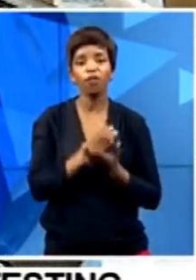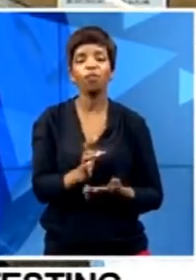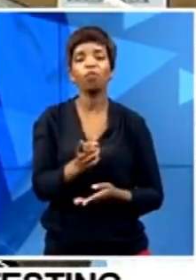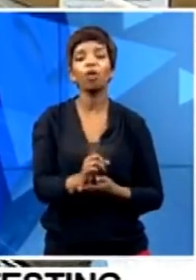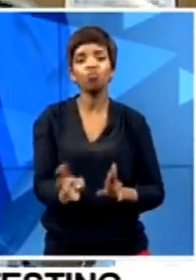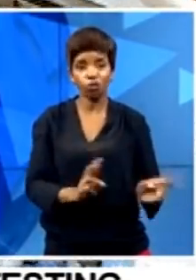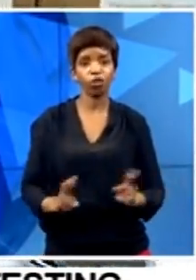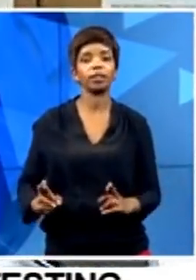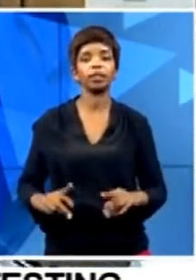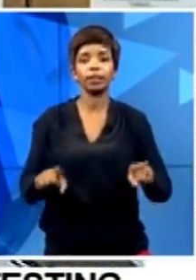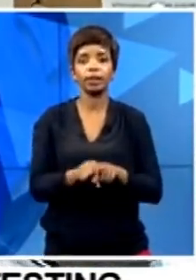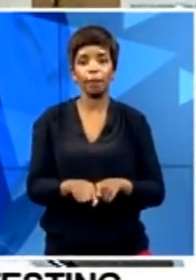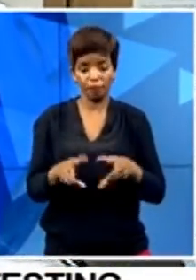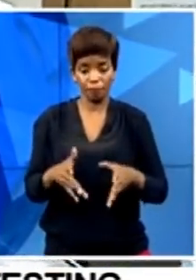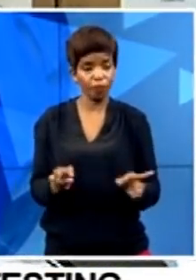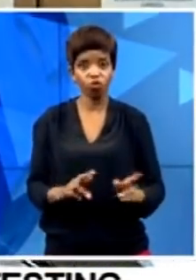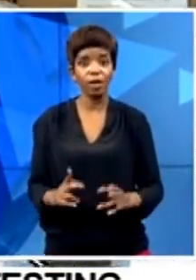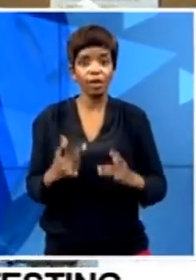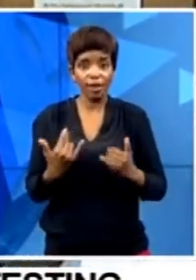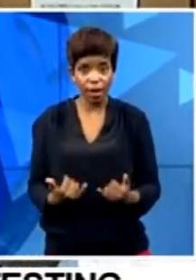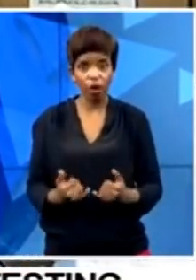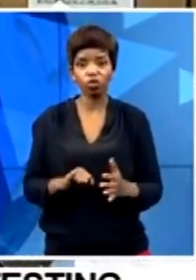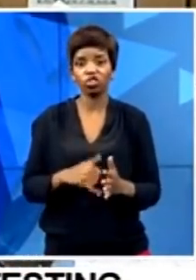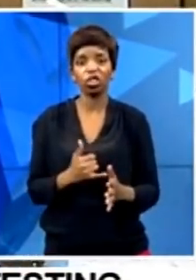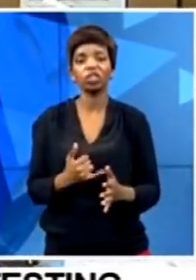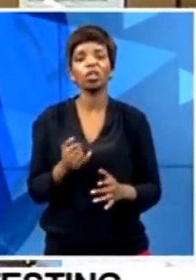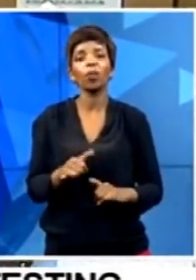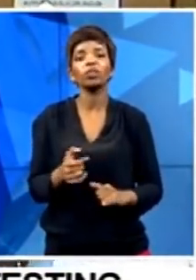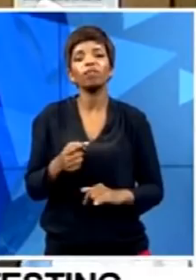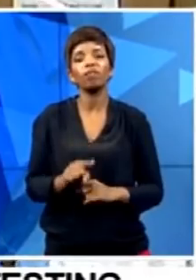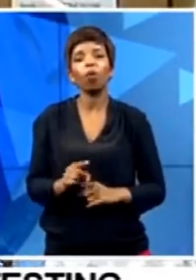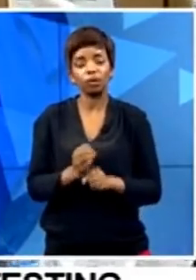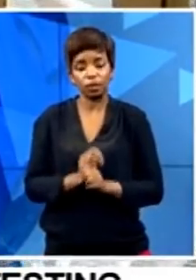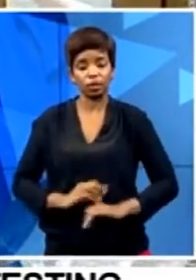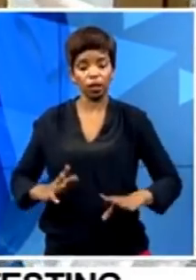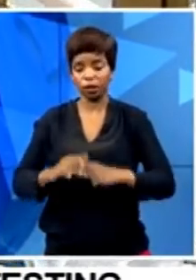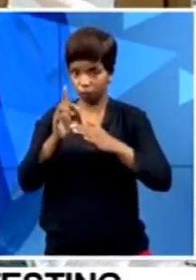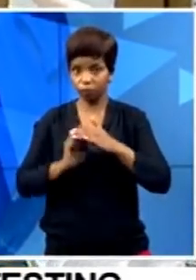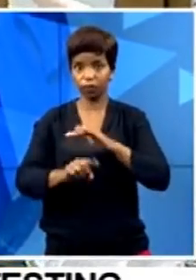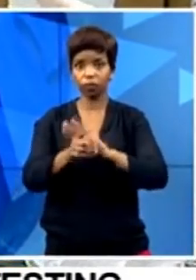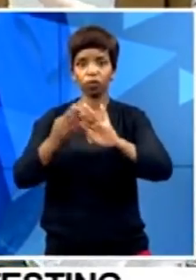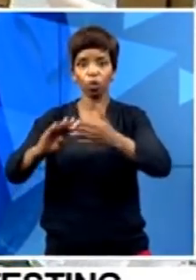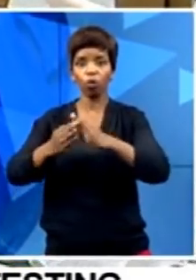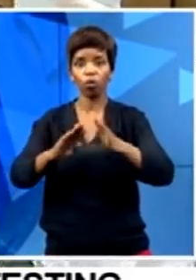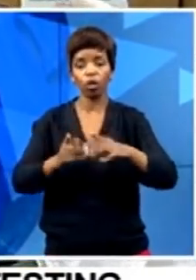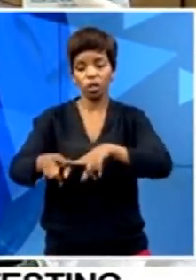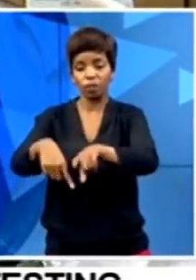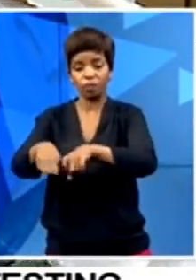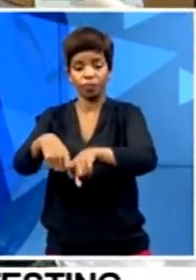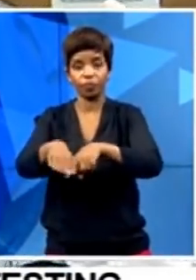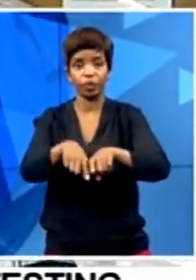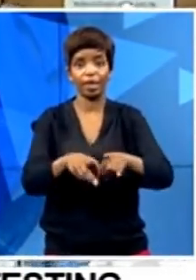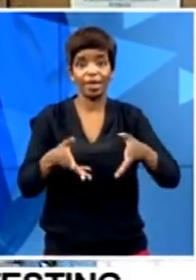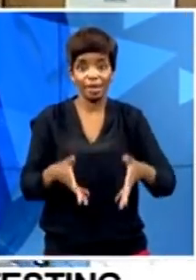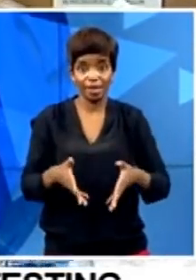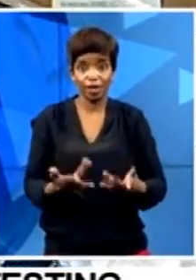And next week we'll be on a full swing in implementing the massive testing. We're launching it here today. We're here just to monitor and look at all the